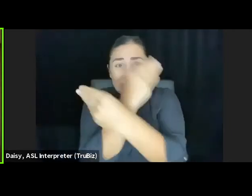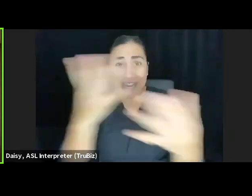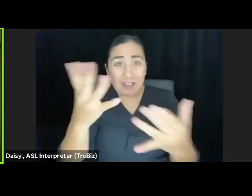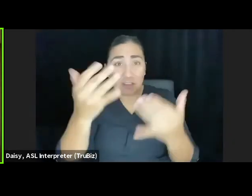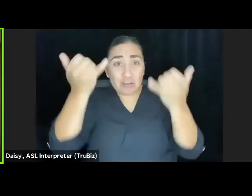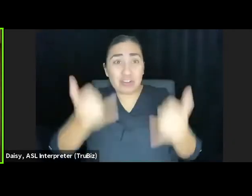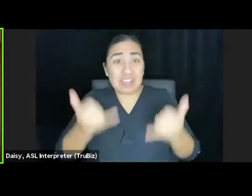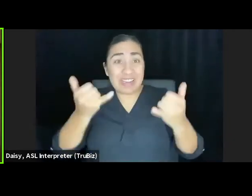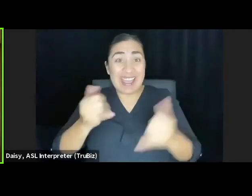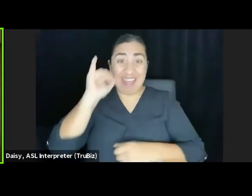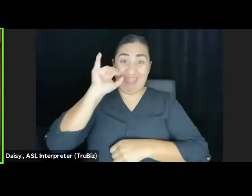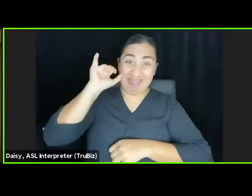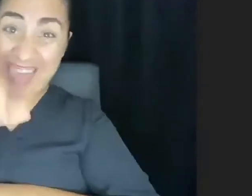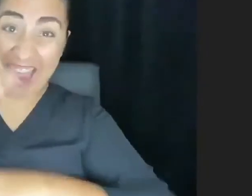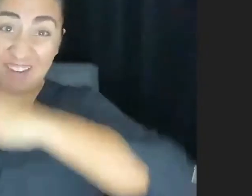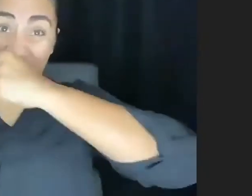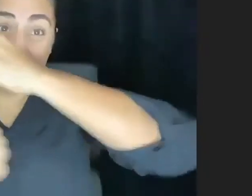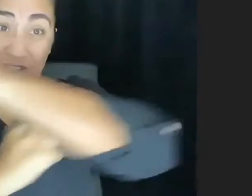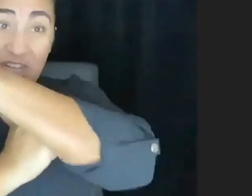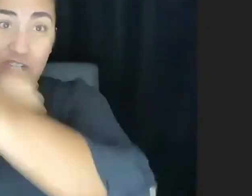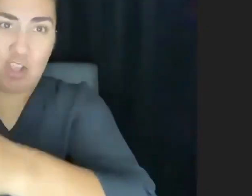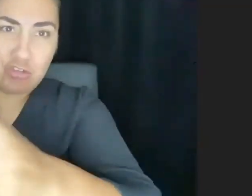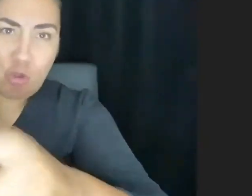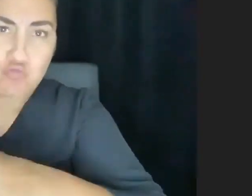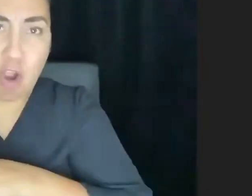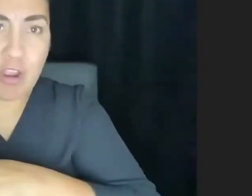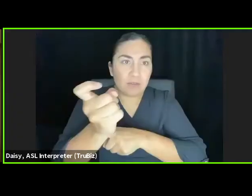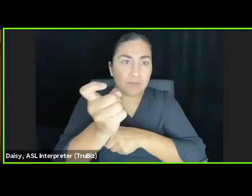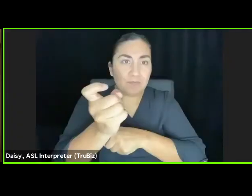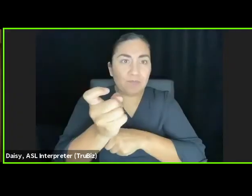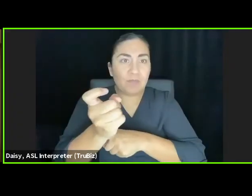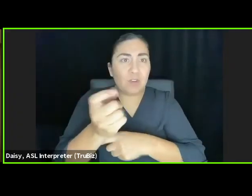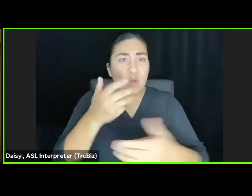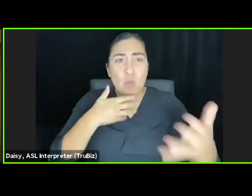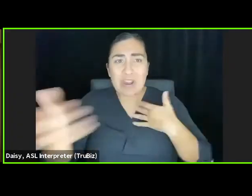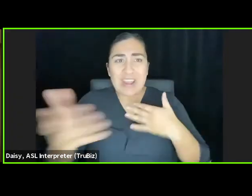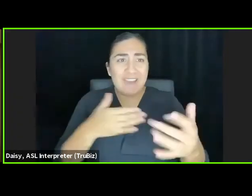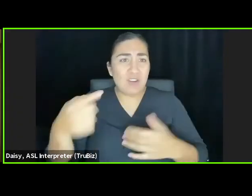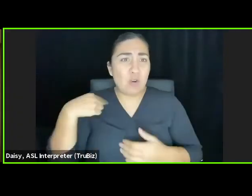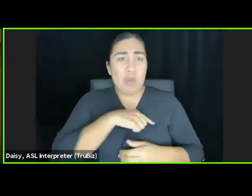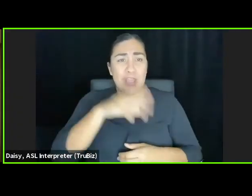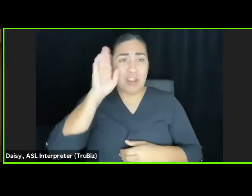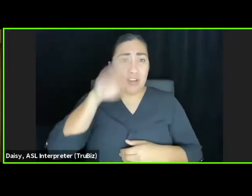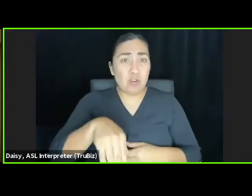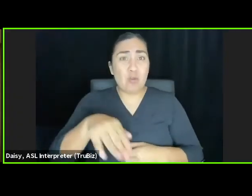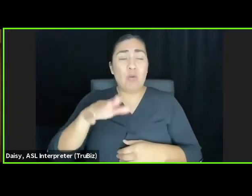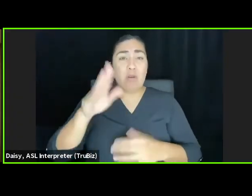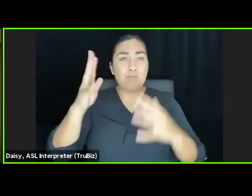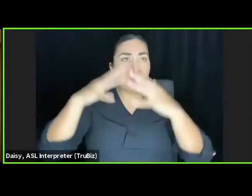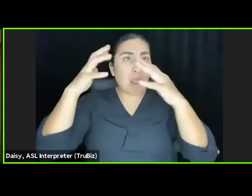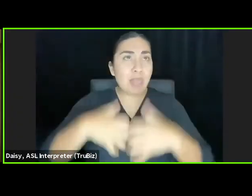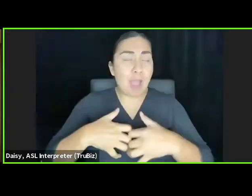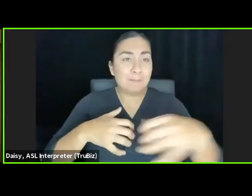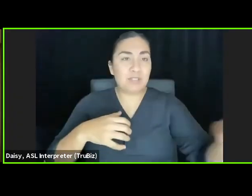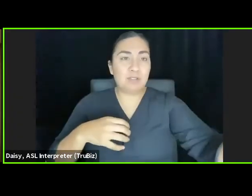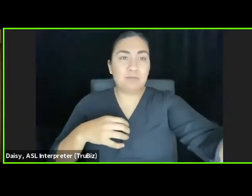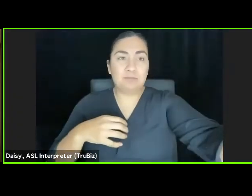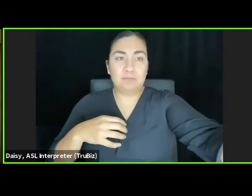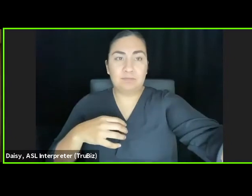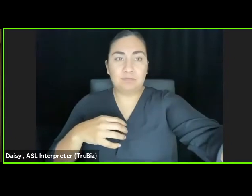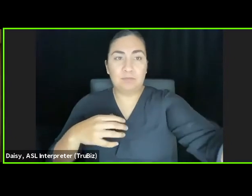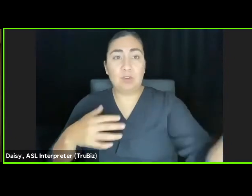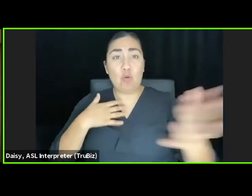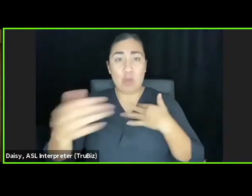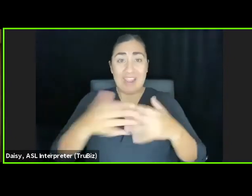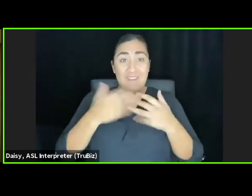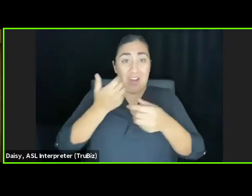rotten. Whatever new we try to build on that foundation will collapse. Whatever liberation we strive for